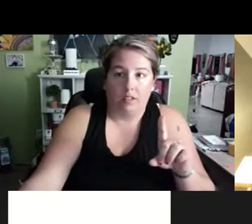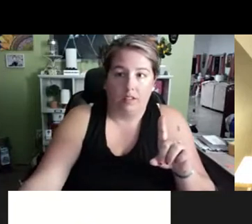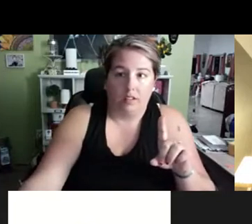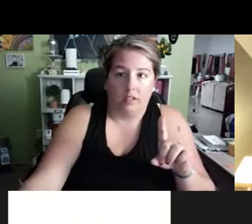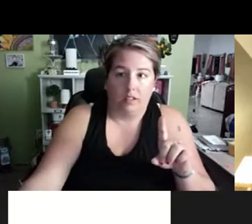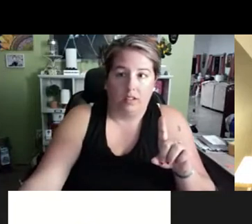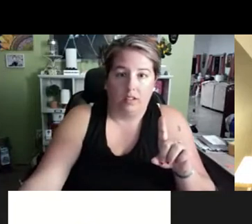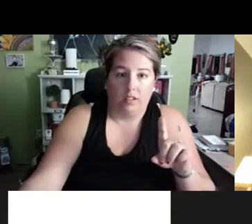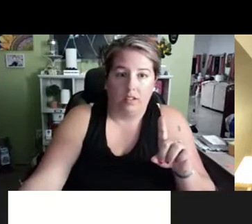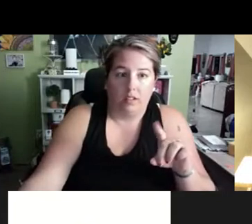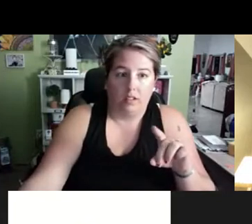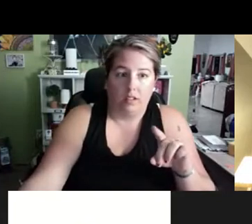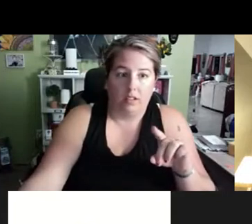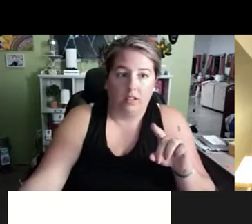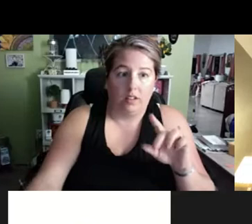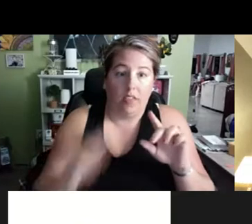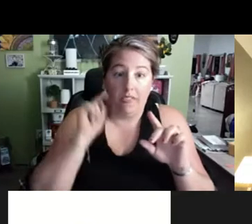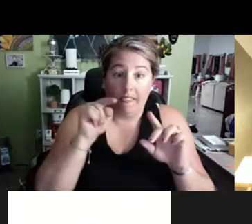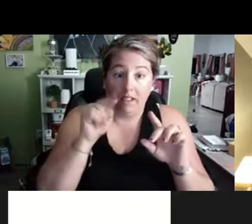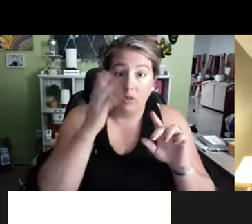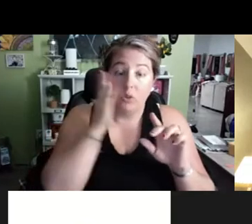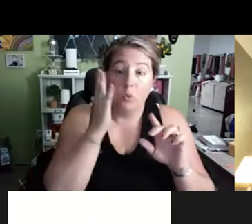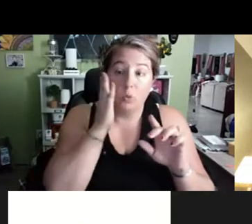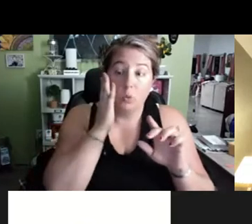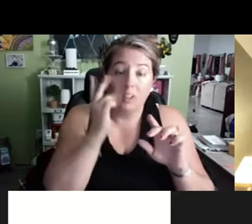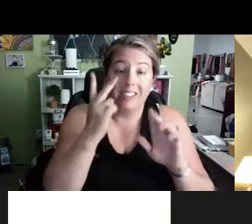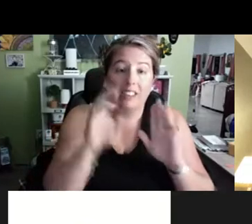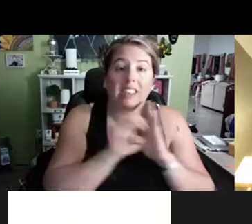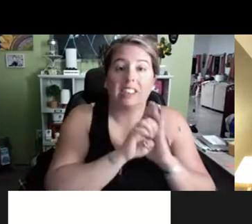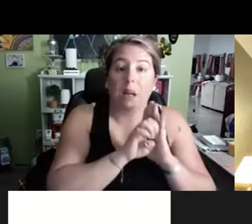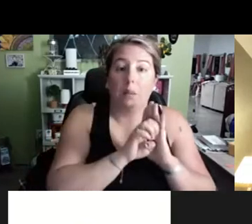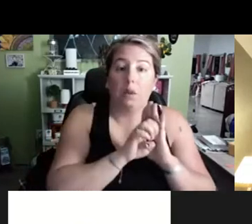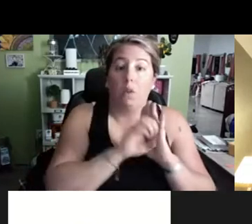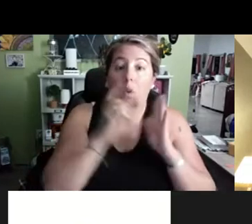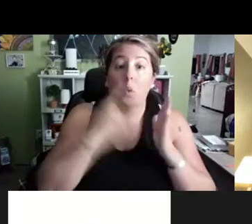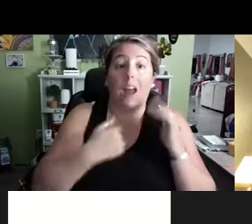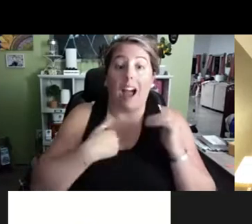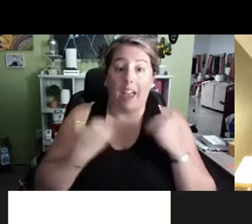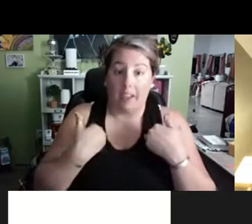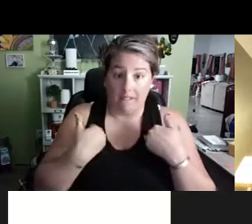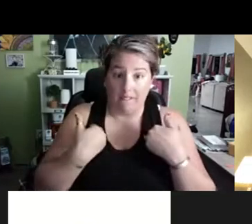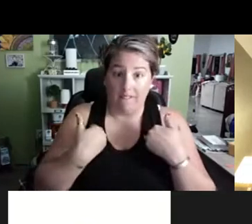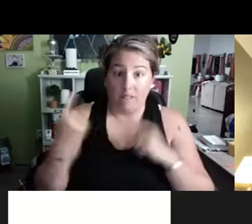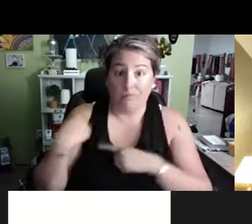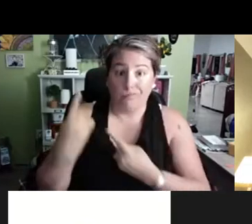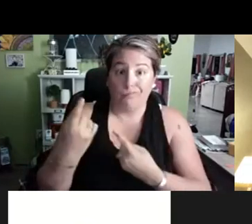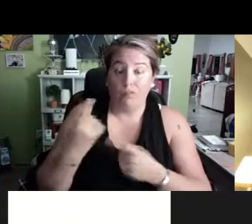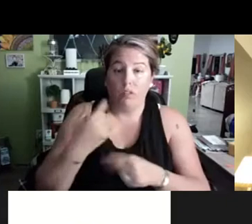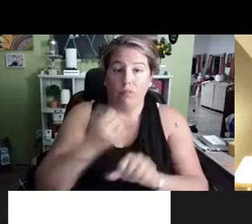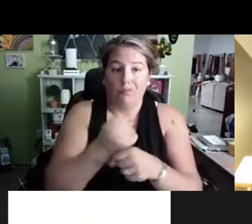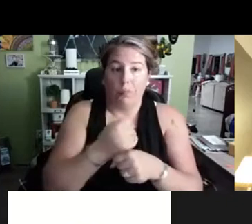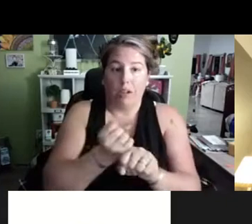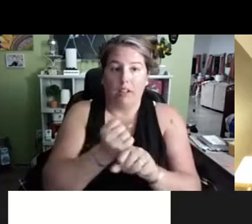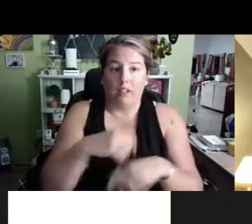So here is just an example of what I have made. And